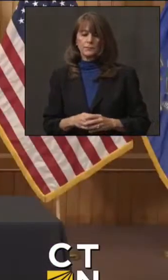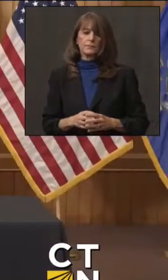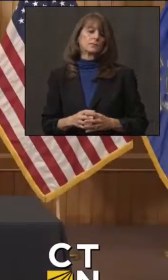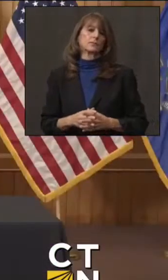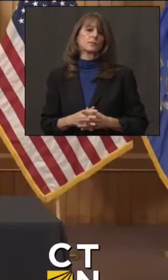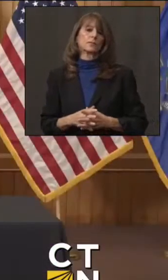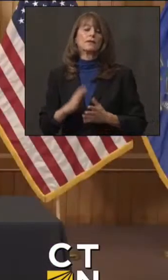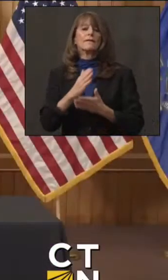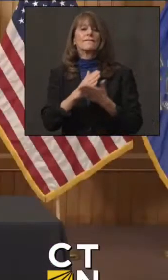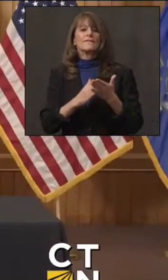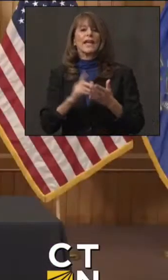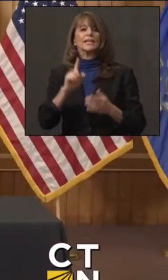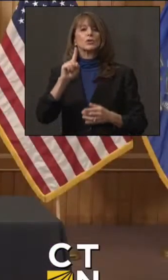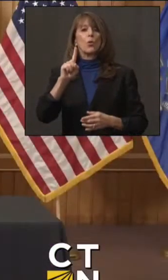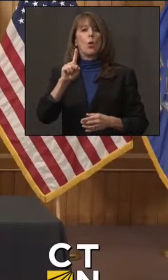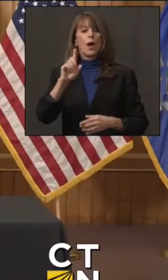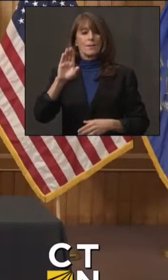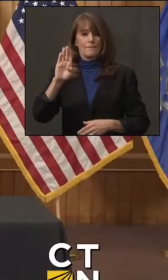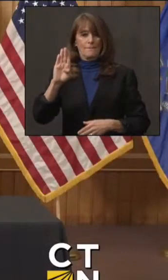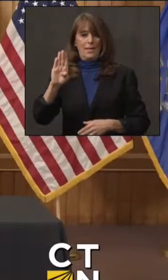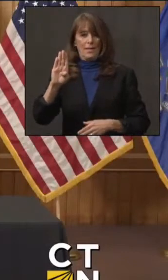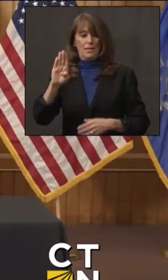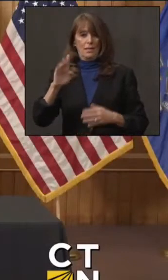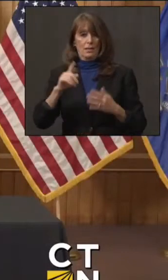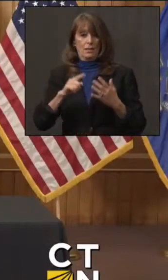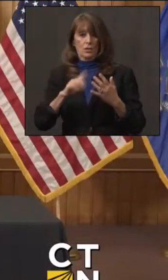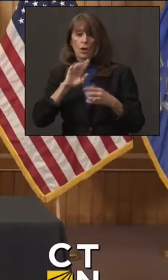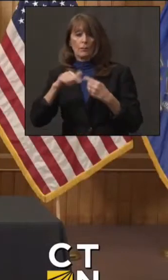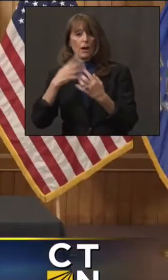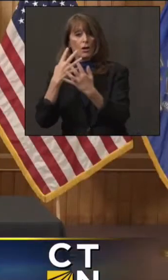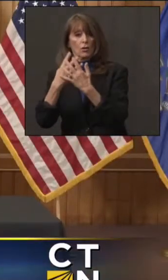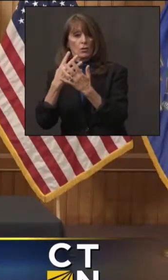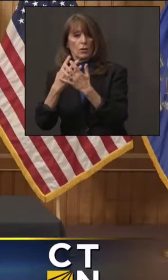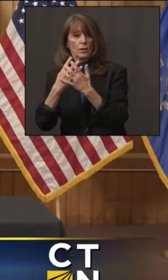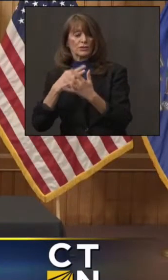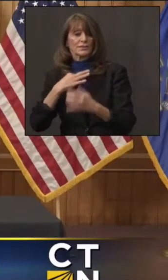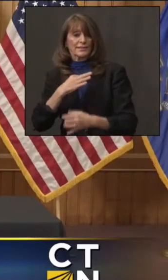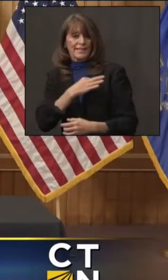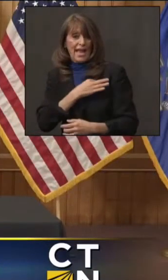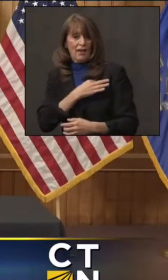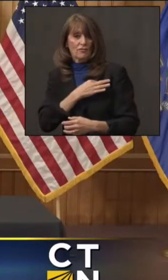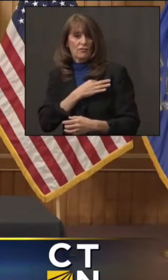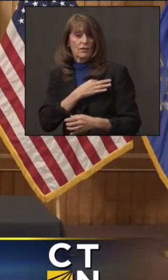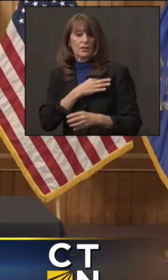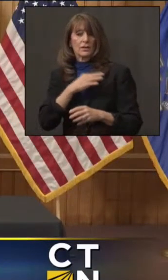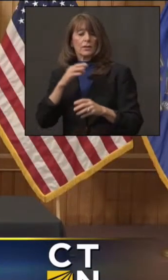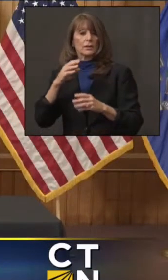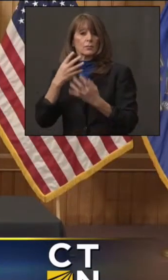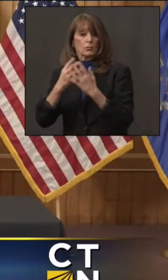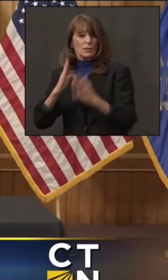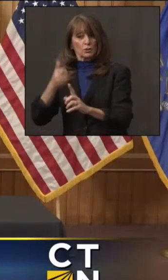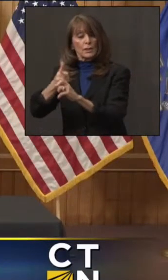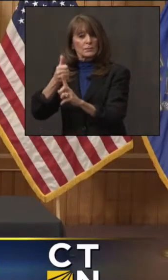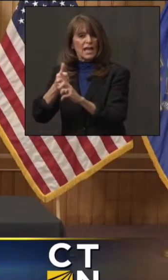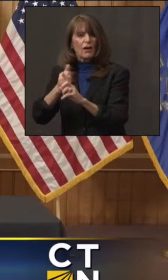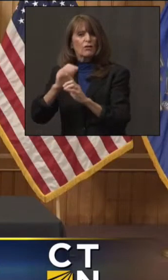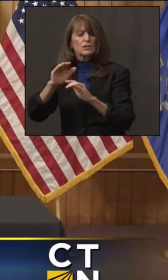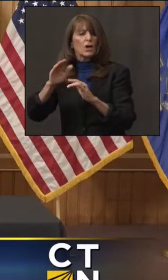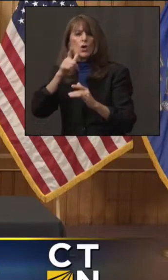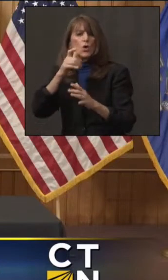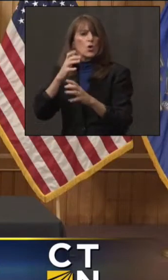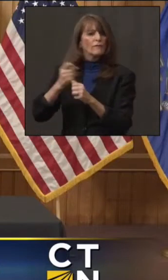phase 1B, are you guys looking at correction staff, incarcerated population, or both? And how do you prioritize?